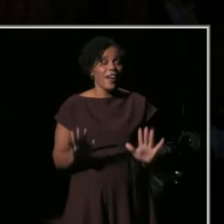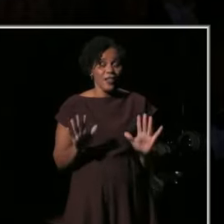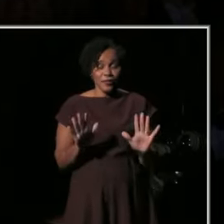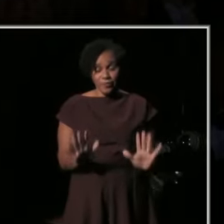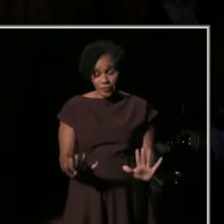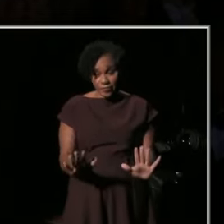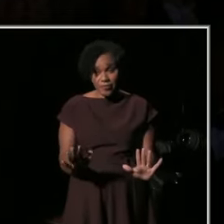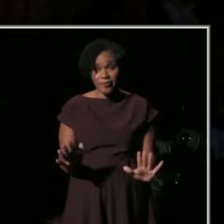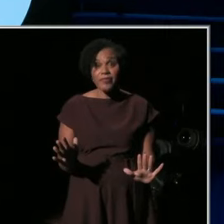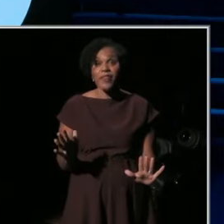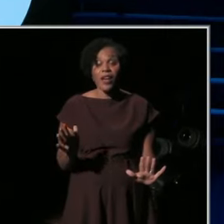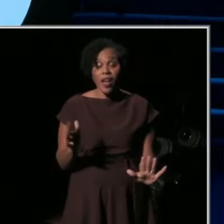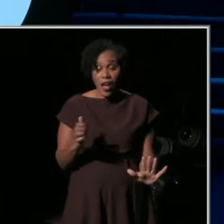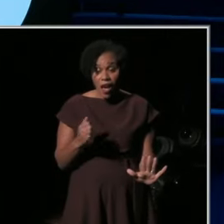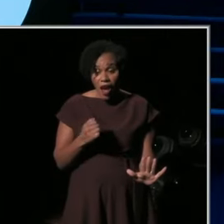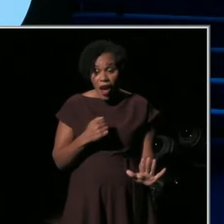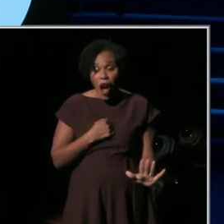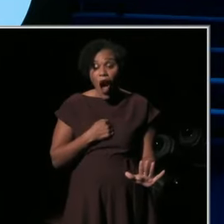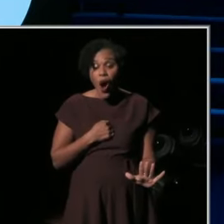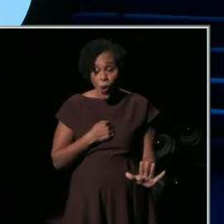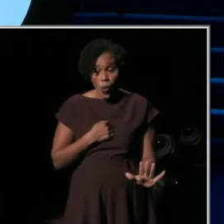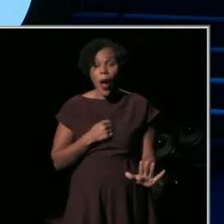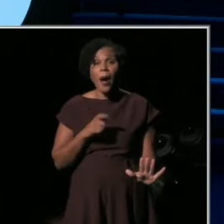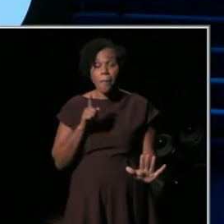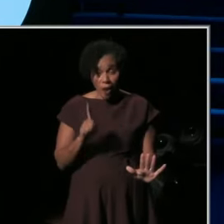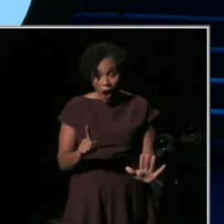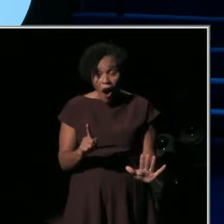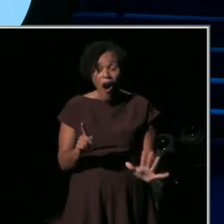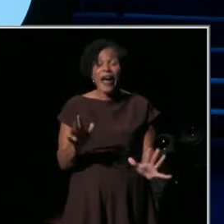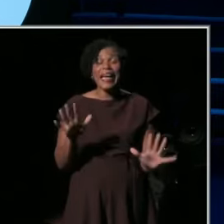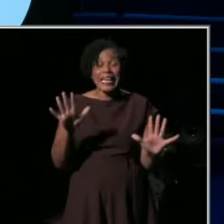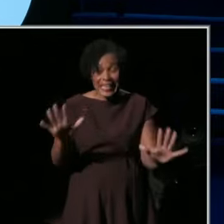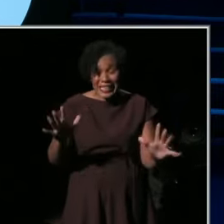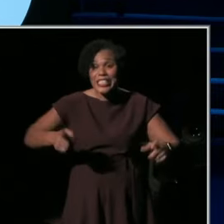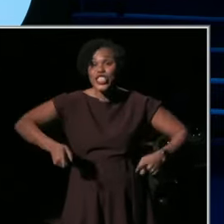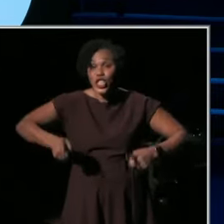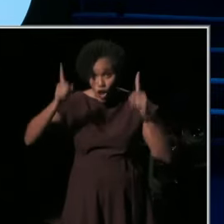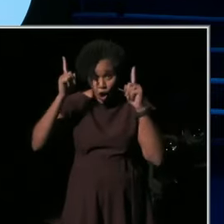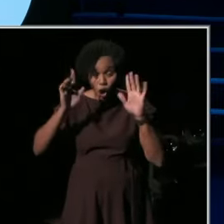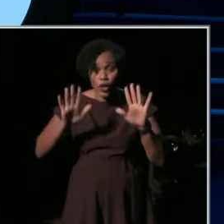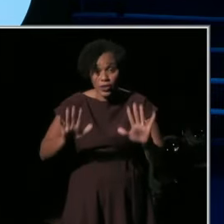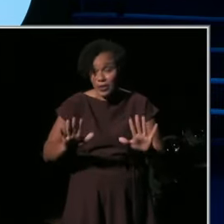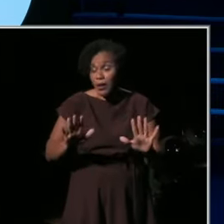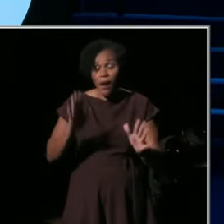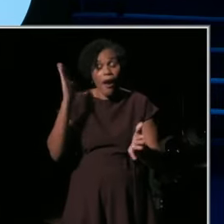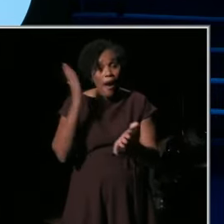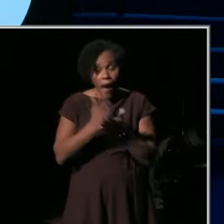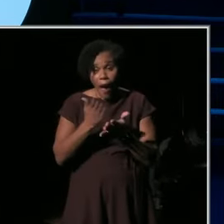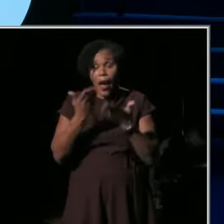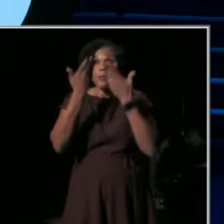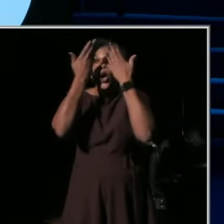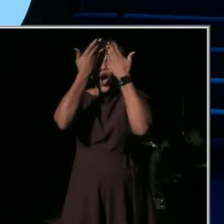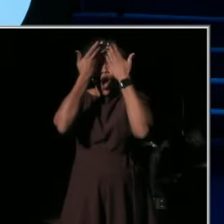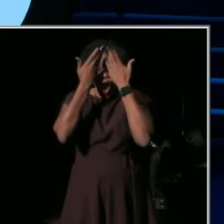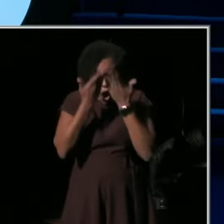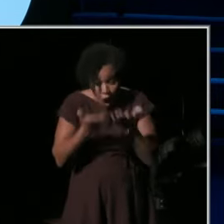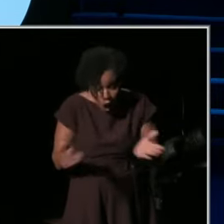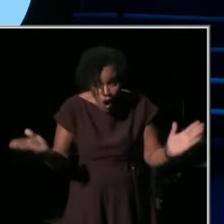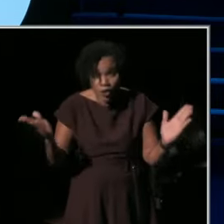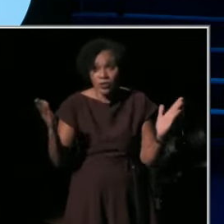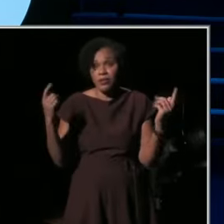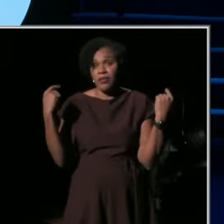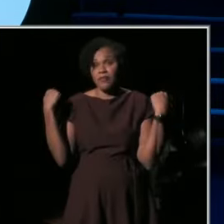Oh my bloody God, it is such an honour to